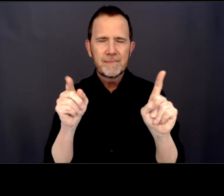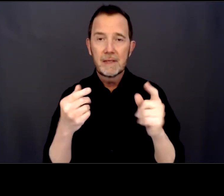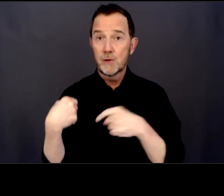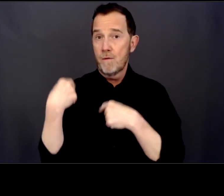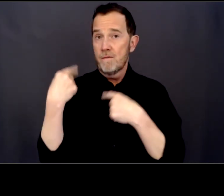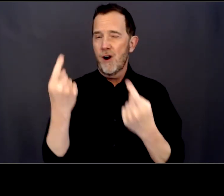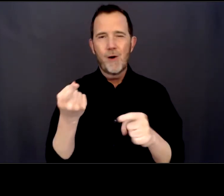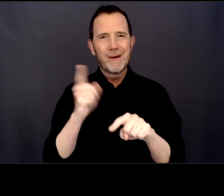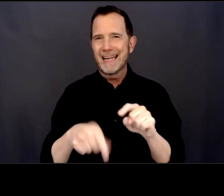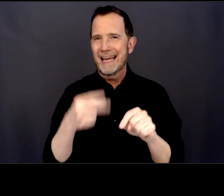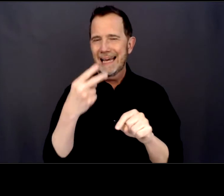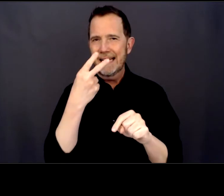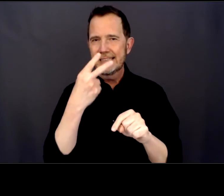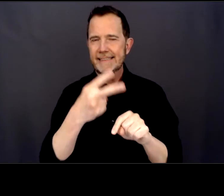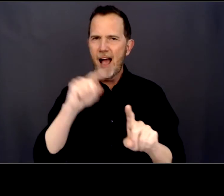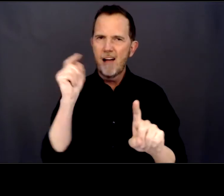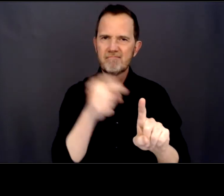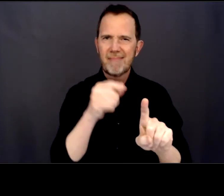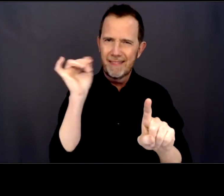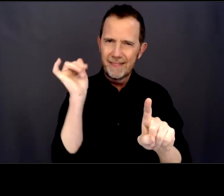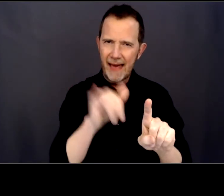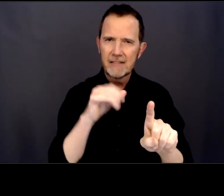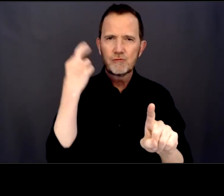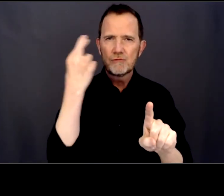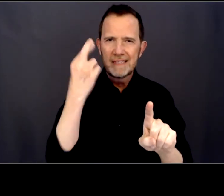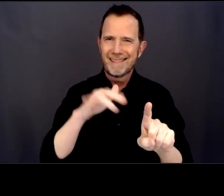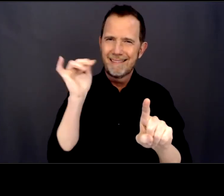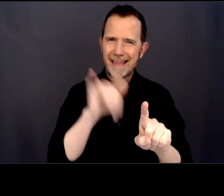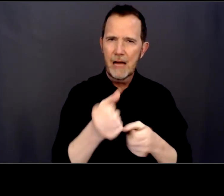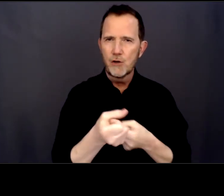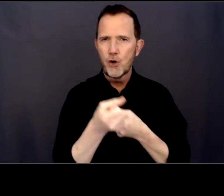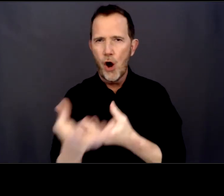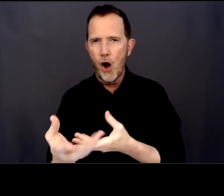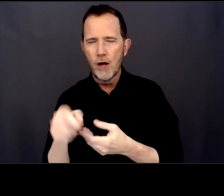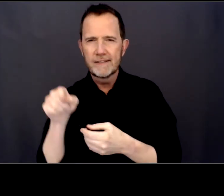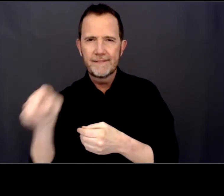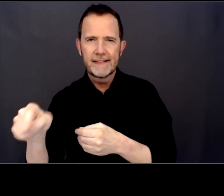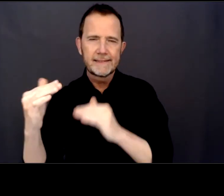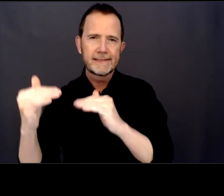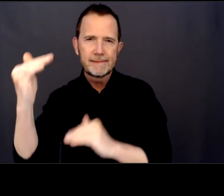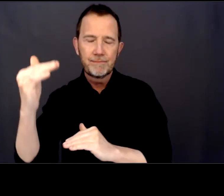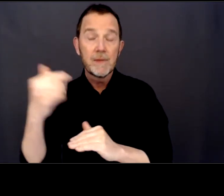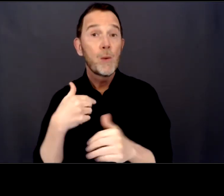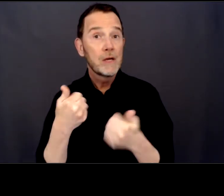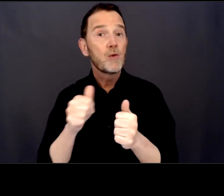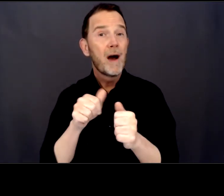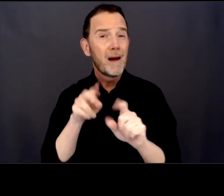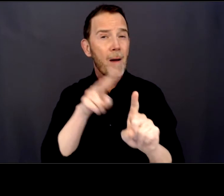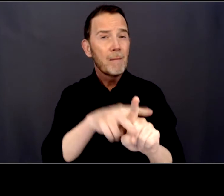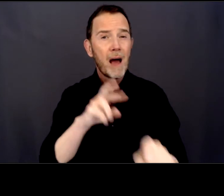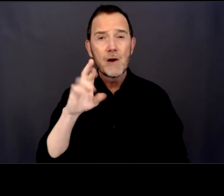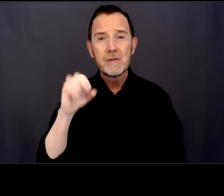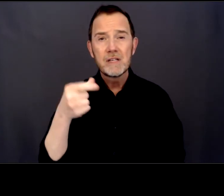and any particular factors. We did try to use regression framework to see if